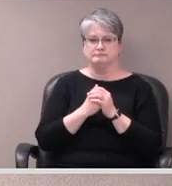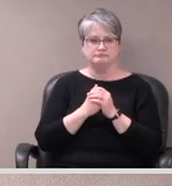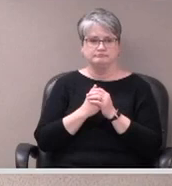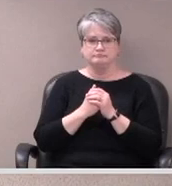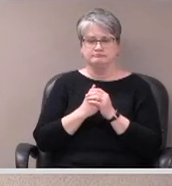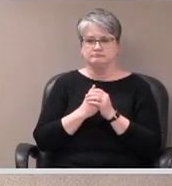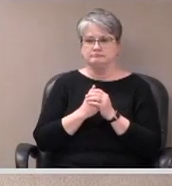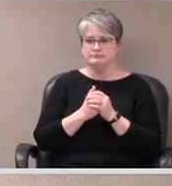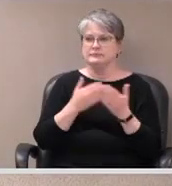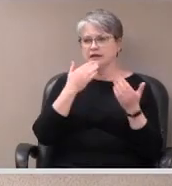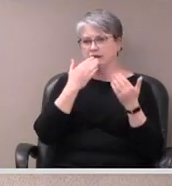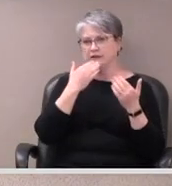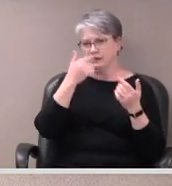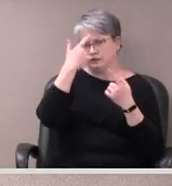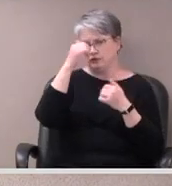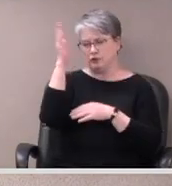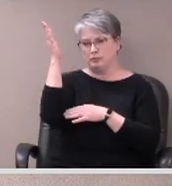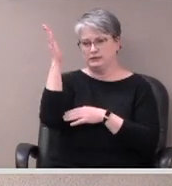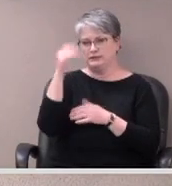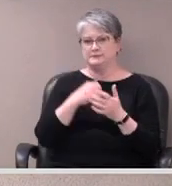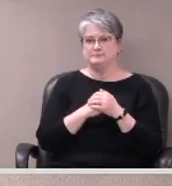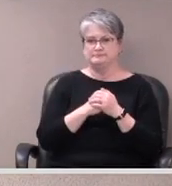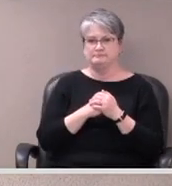very much for your presentation.